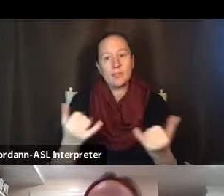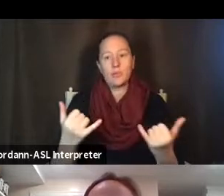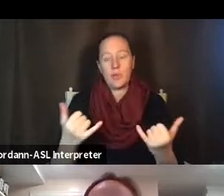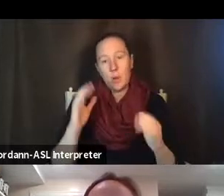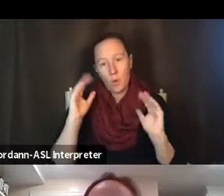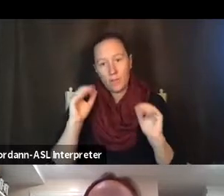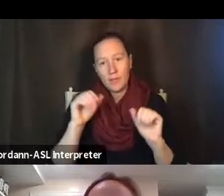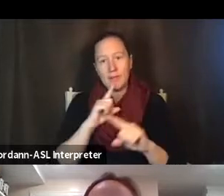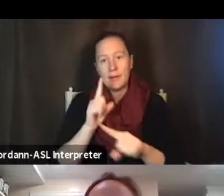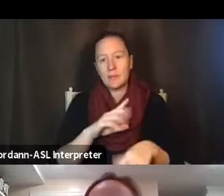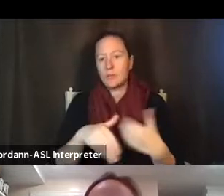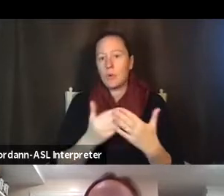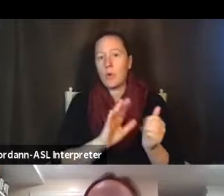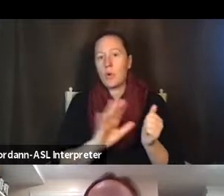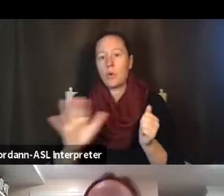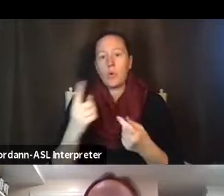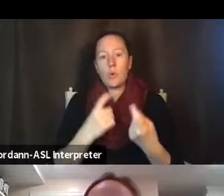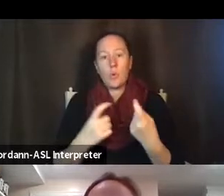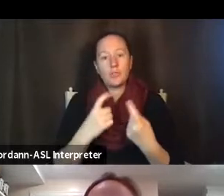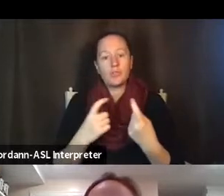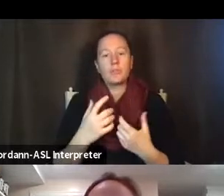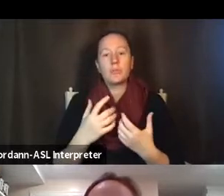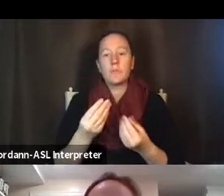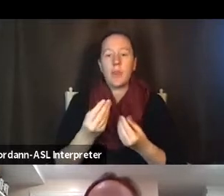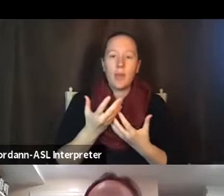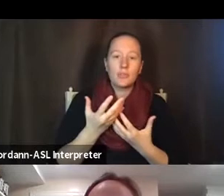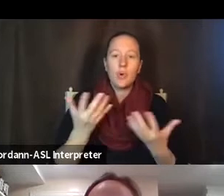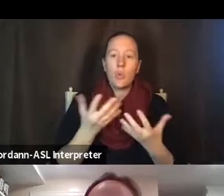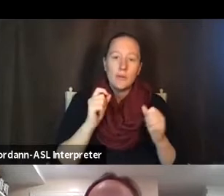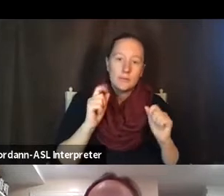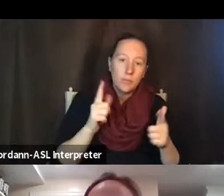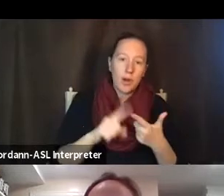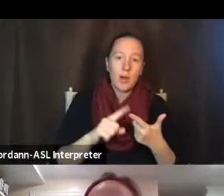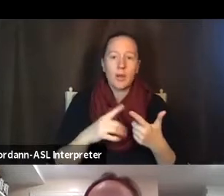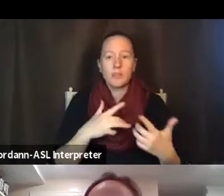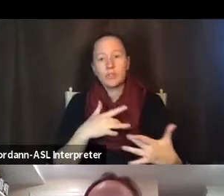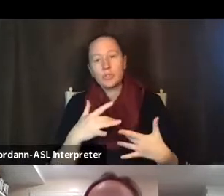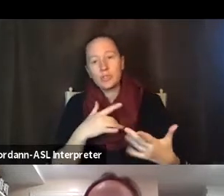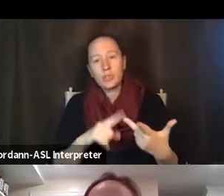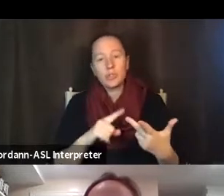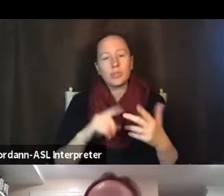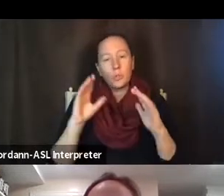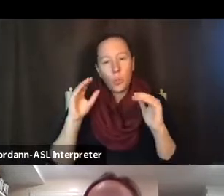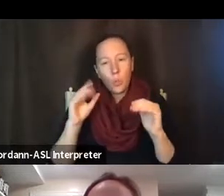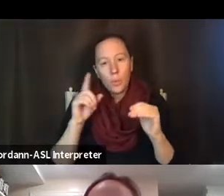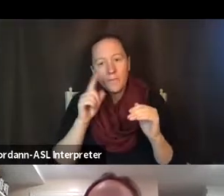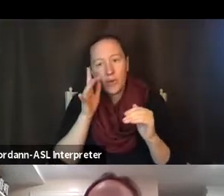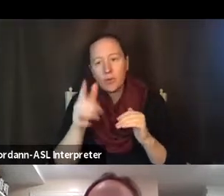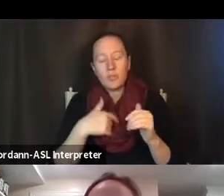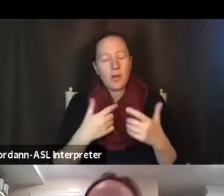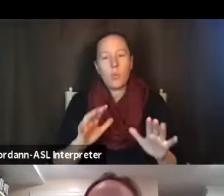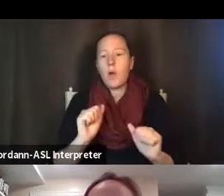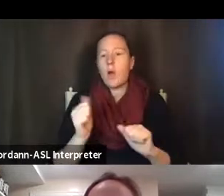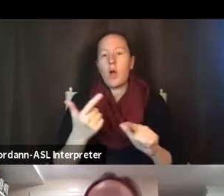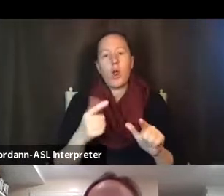all the questions that you have. Feel free to tell us what surprises you, what concerns you, what gives you hope for the future as well. I don't want it to be all negative. I want us